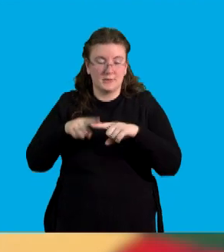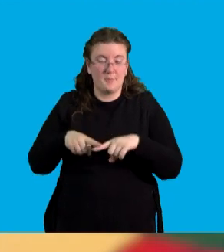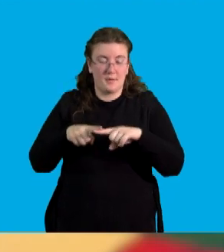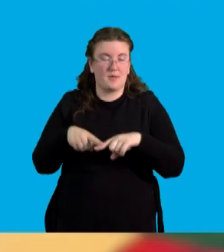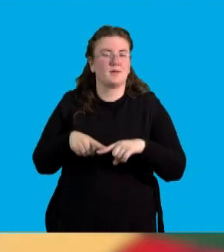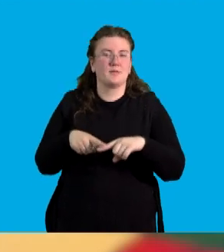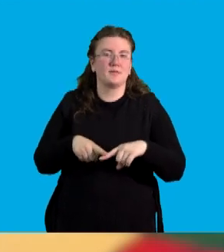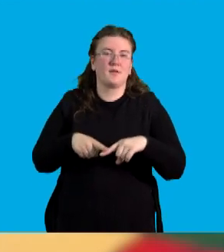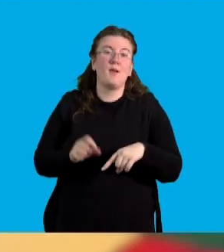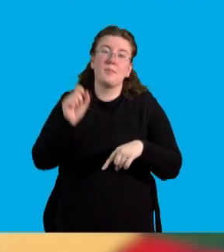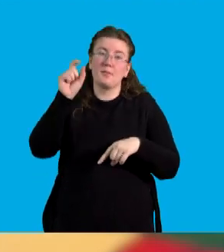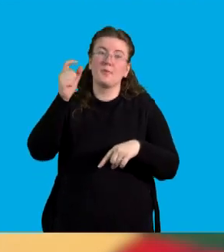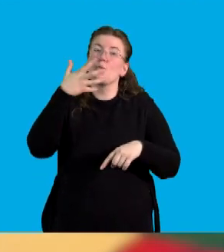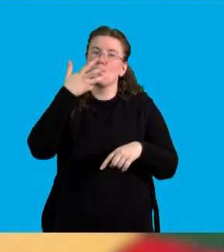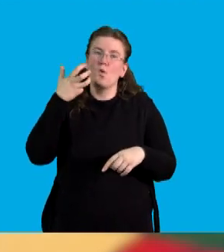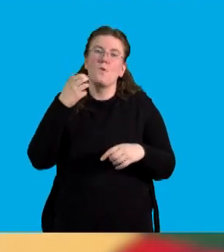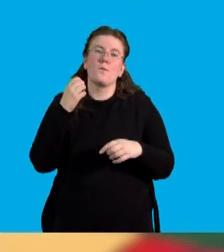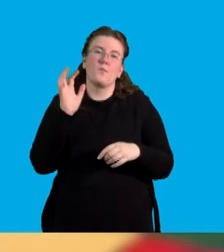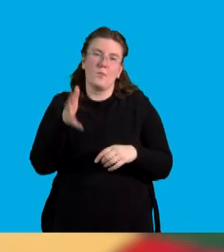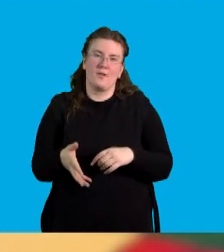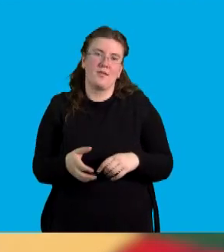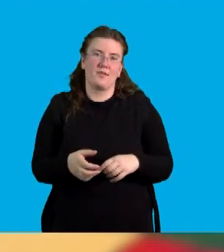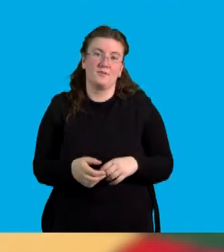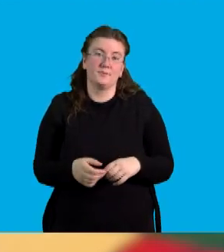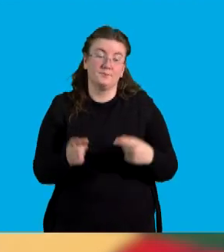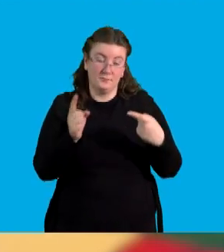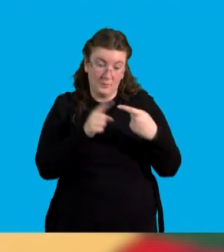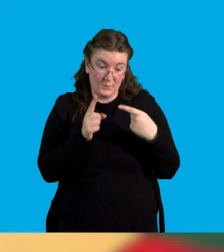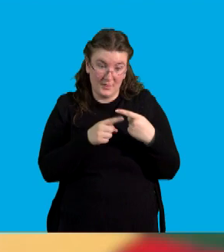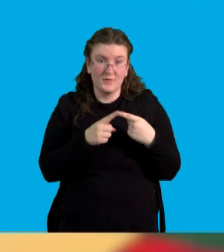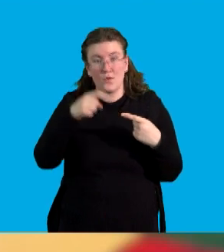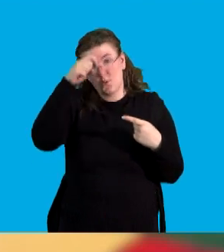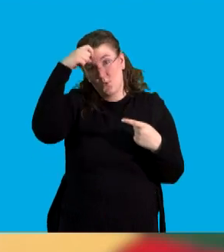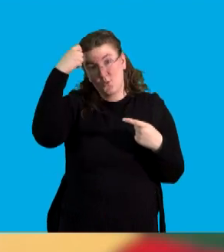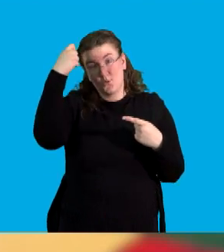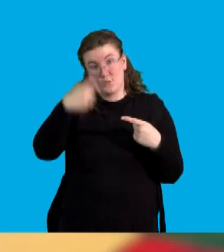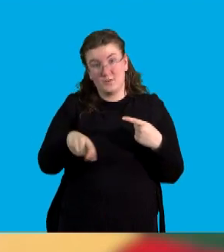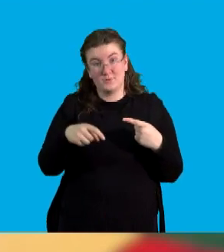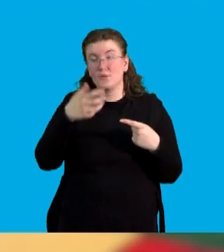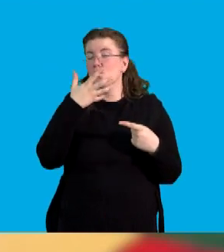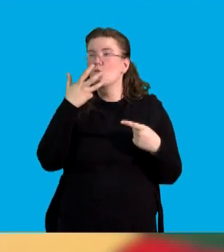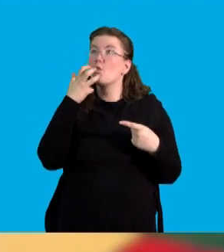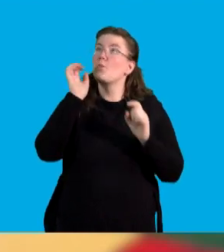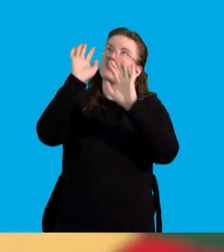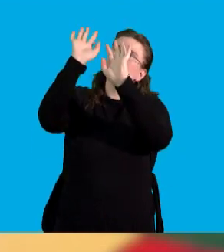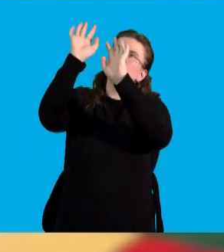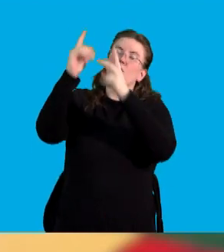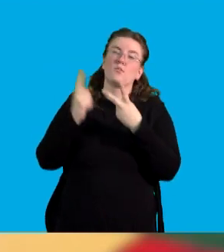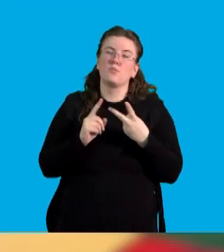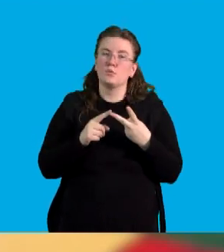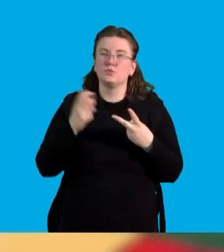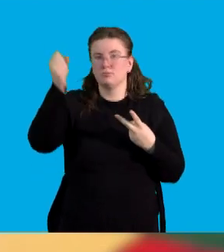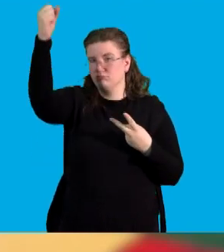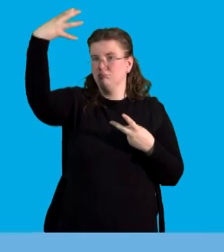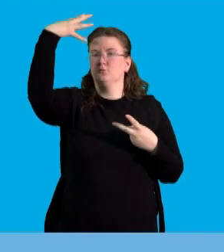on them to generate that heat and also the light, because they do two things at once. They generate that heat and also generate the light